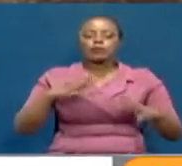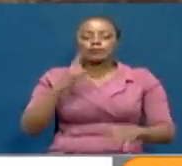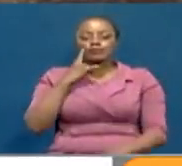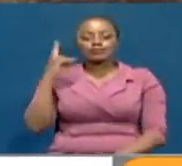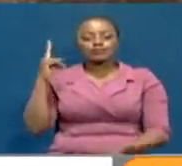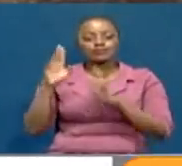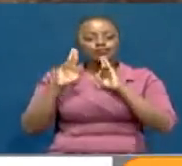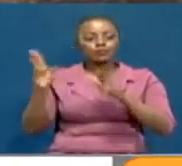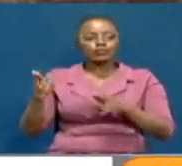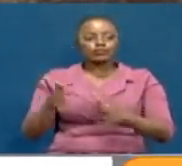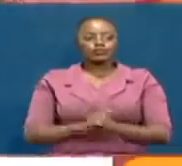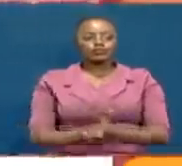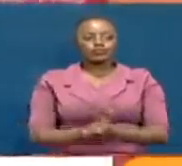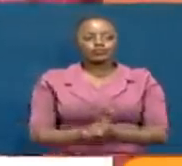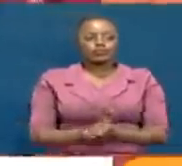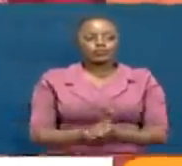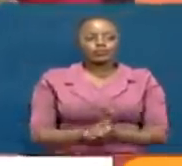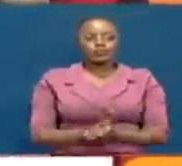with the details.